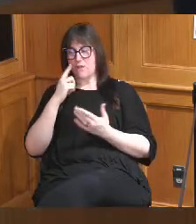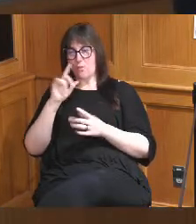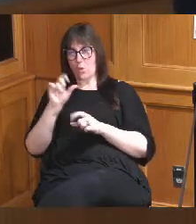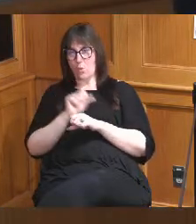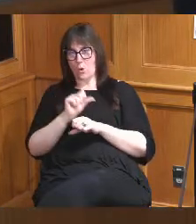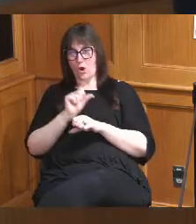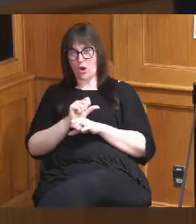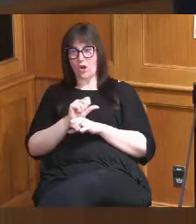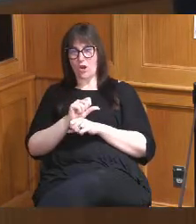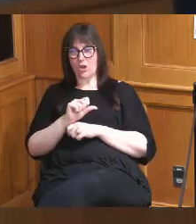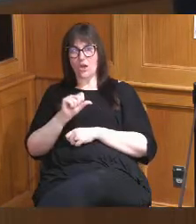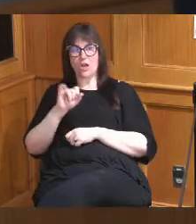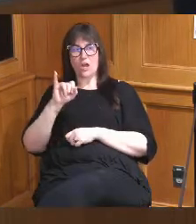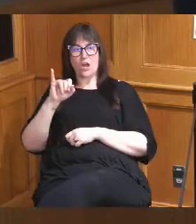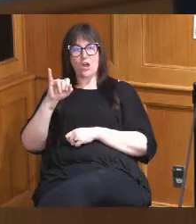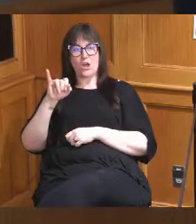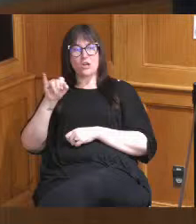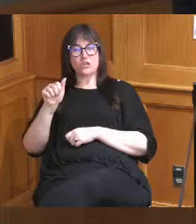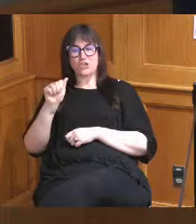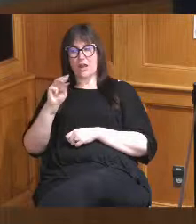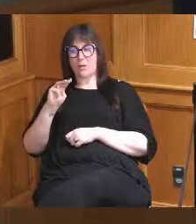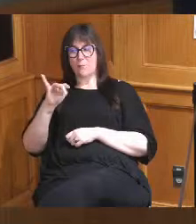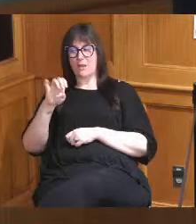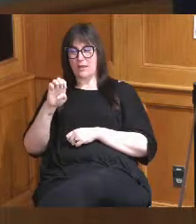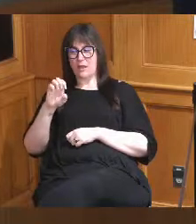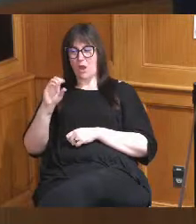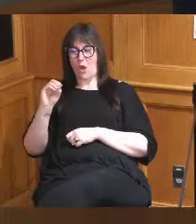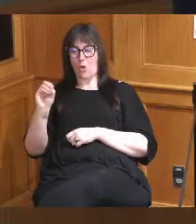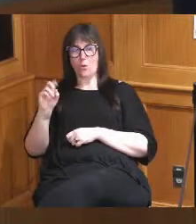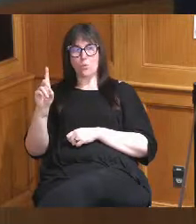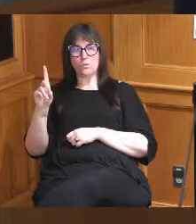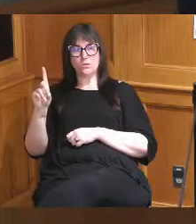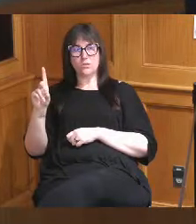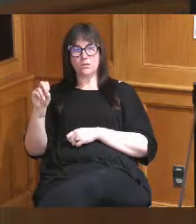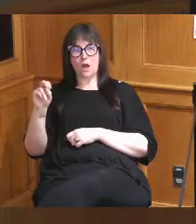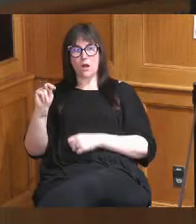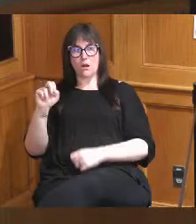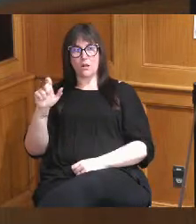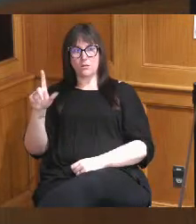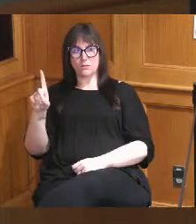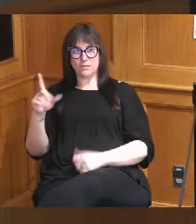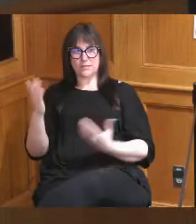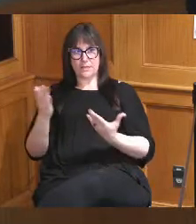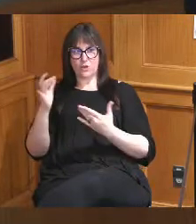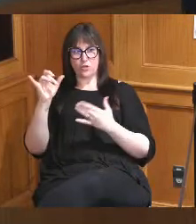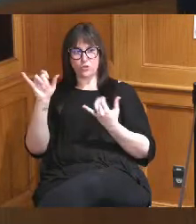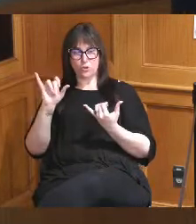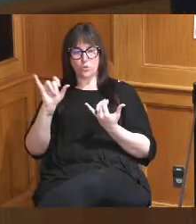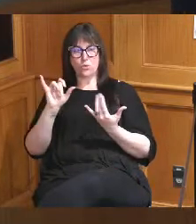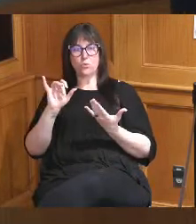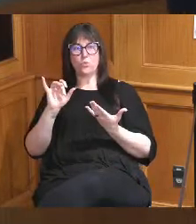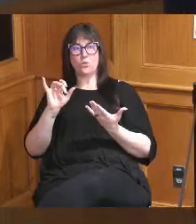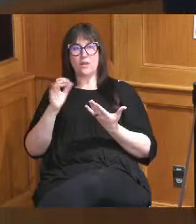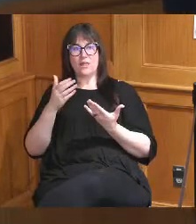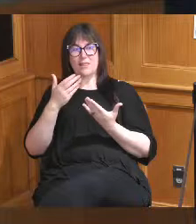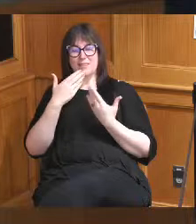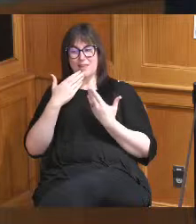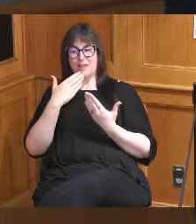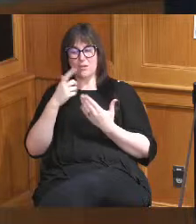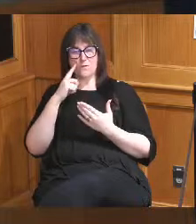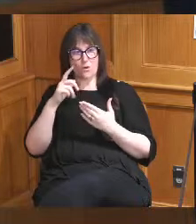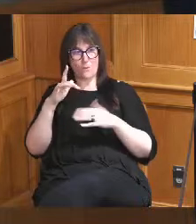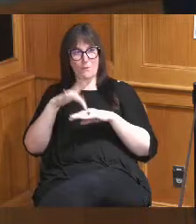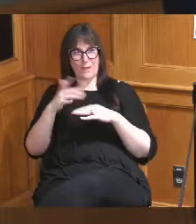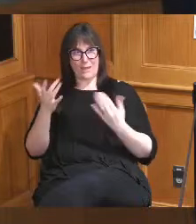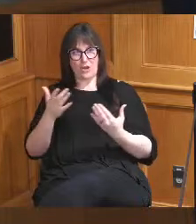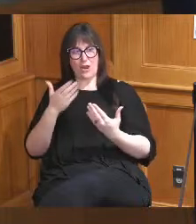Jenny O'Donnell is here. She is the chair of the subcommittee for Children's Services. Thank you, Jenny, Dr. O'Donnell, for being here.